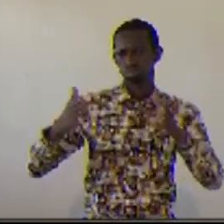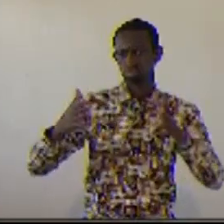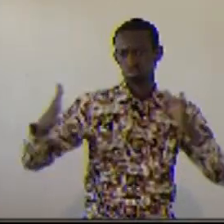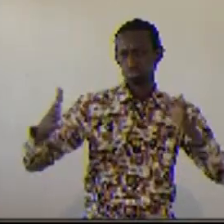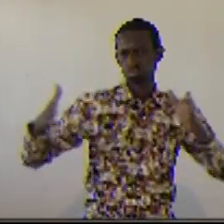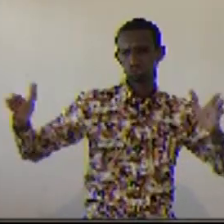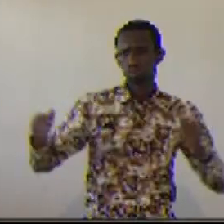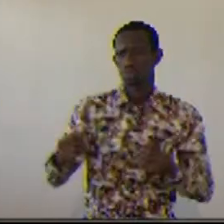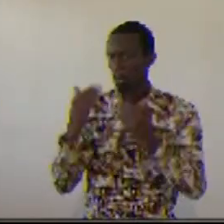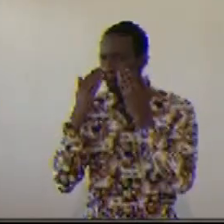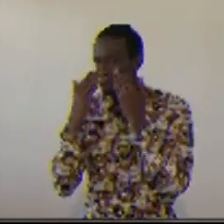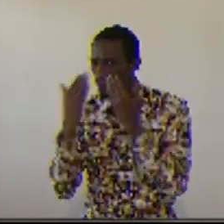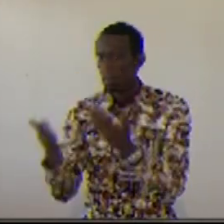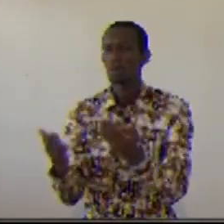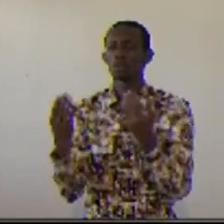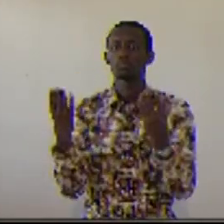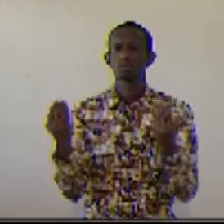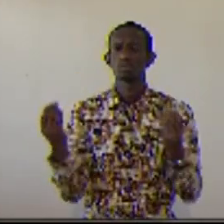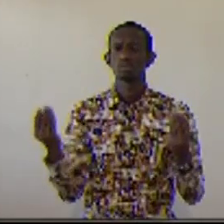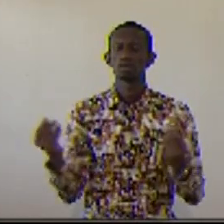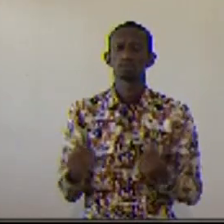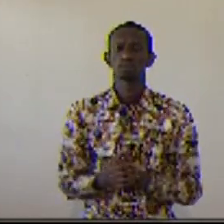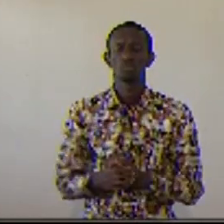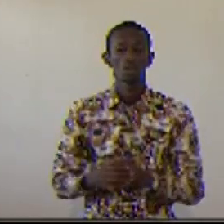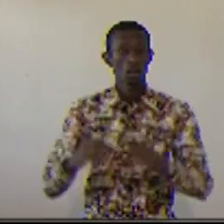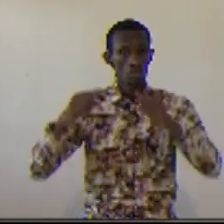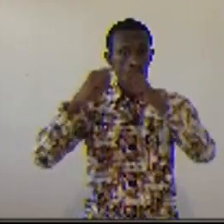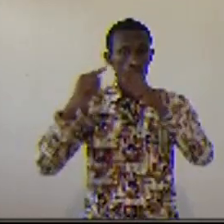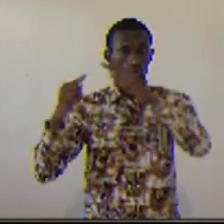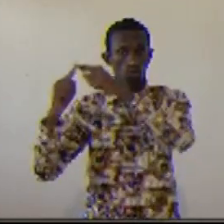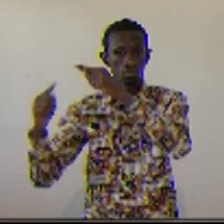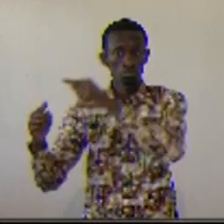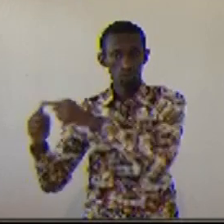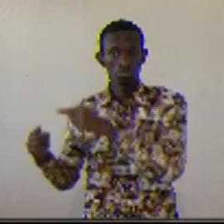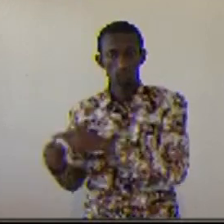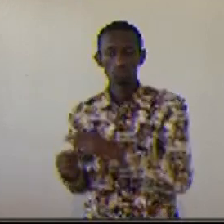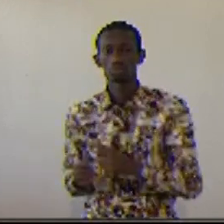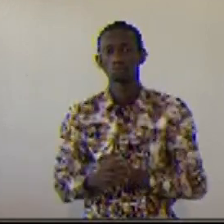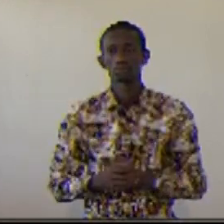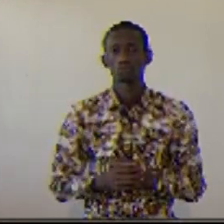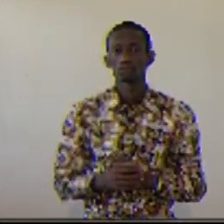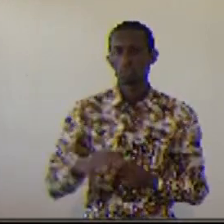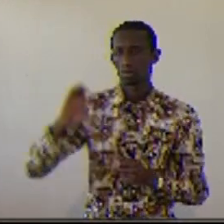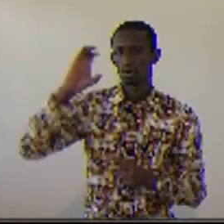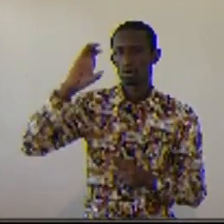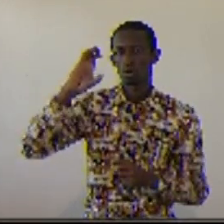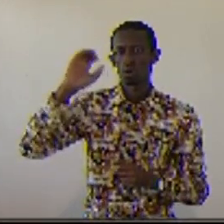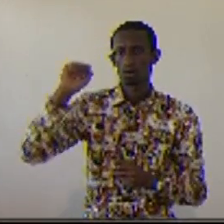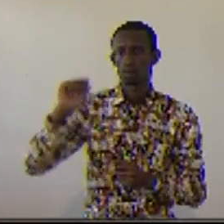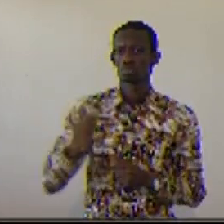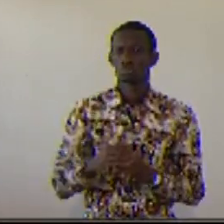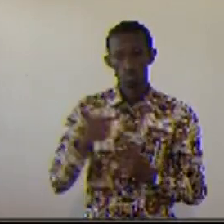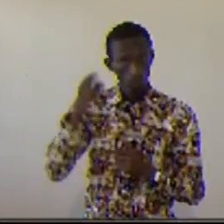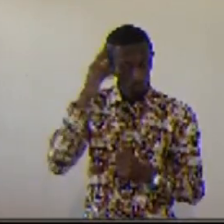to see. So on each corner of the carbon here, you remember we said there is a